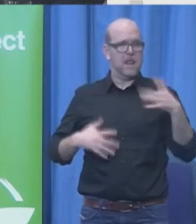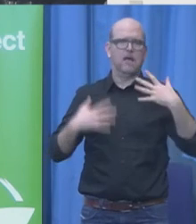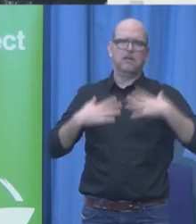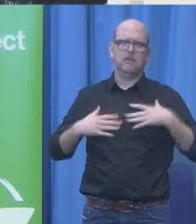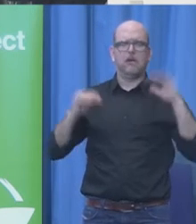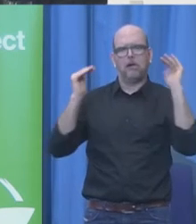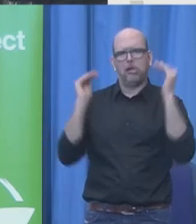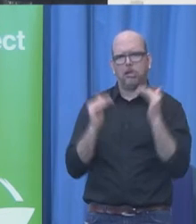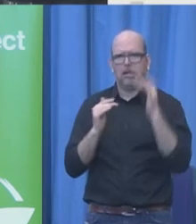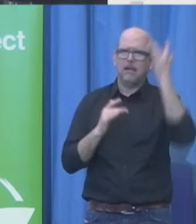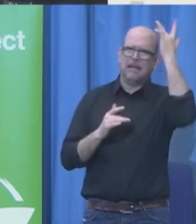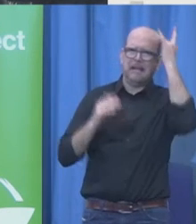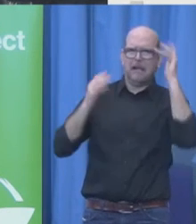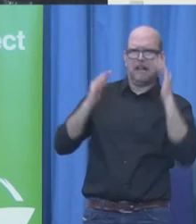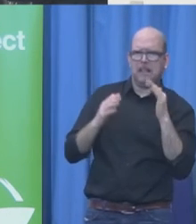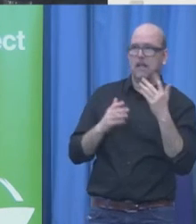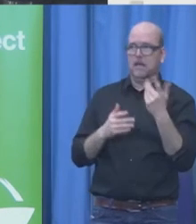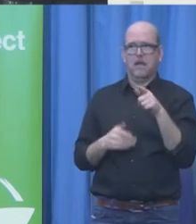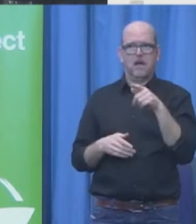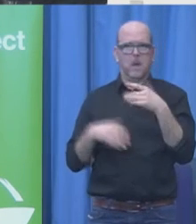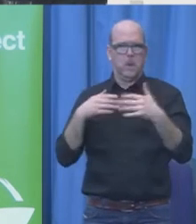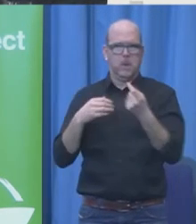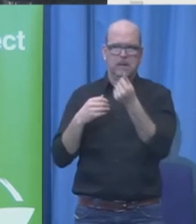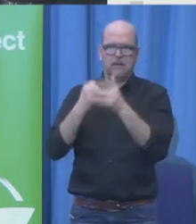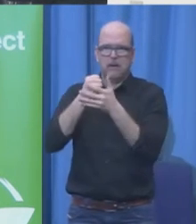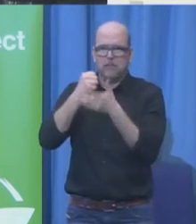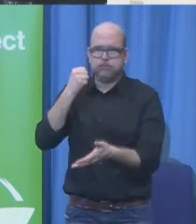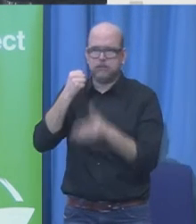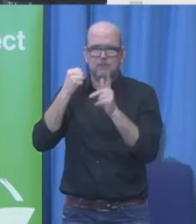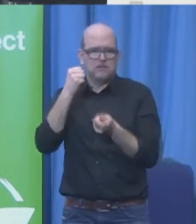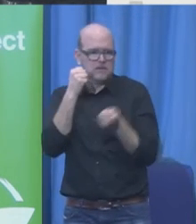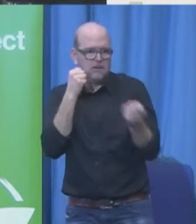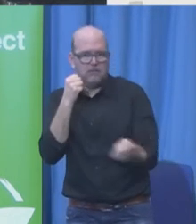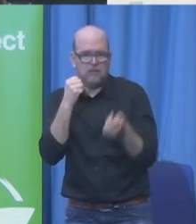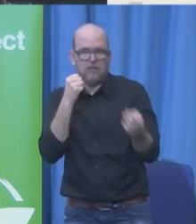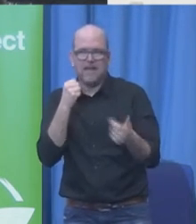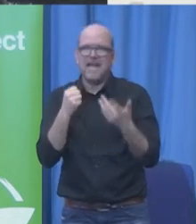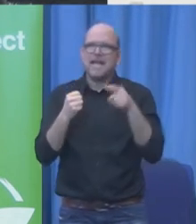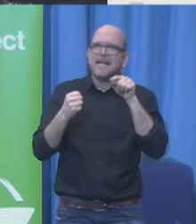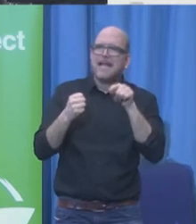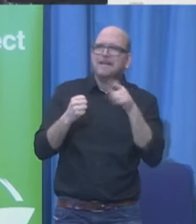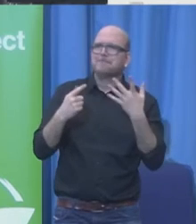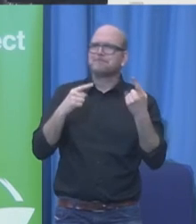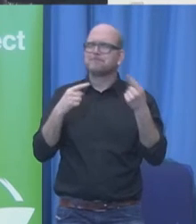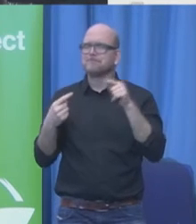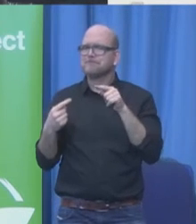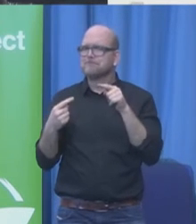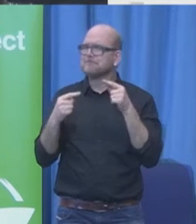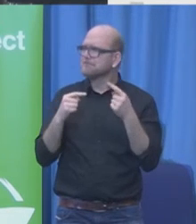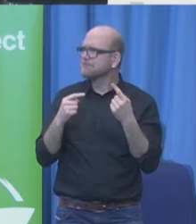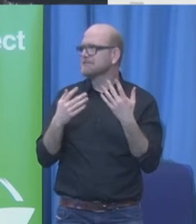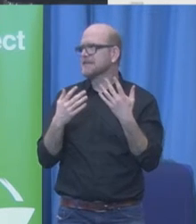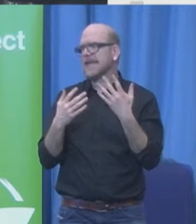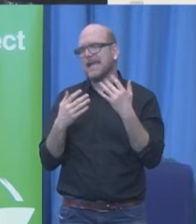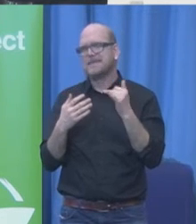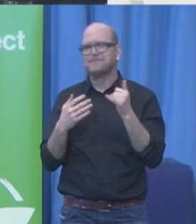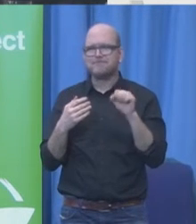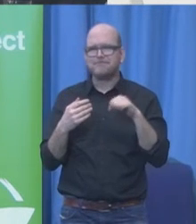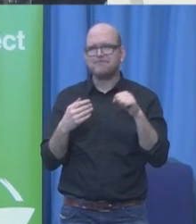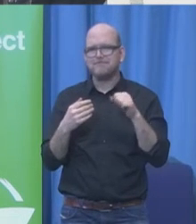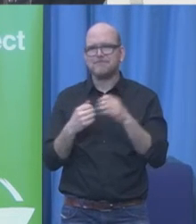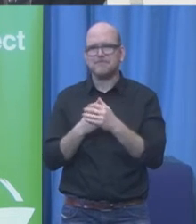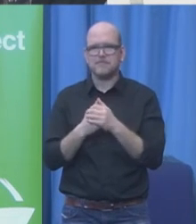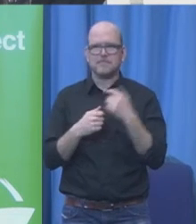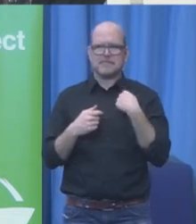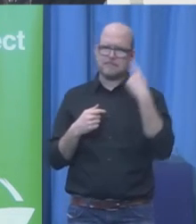we have a long way to go to achieve anything like that. And, I would hope that we will see a